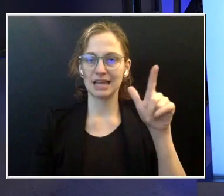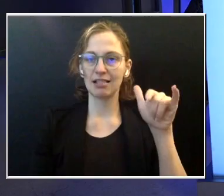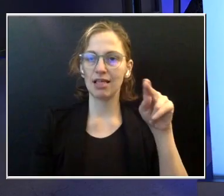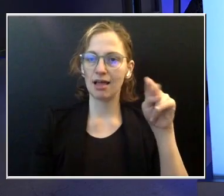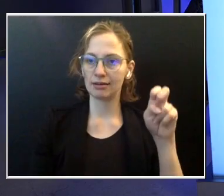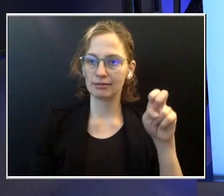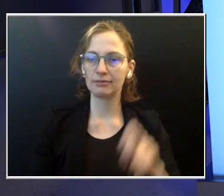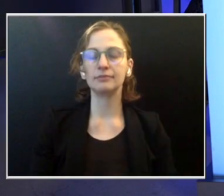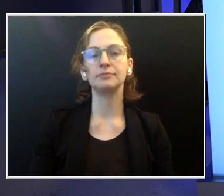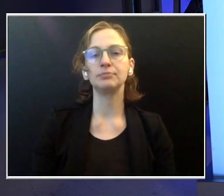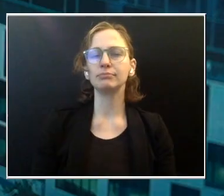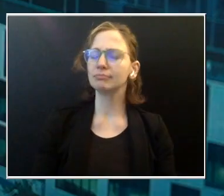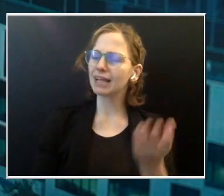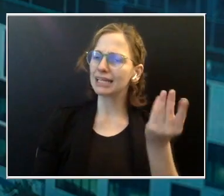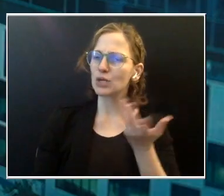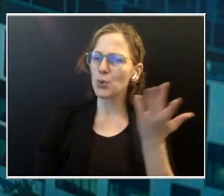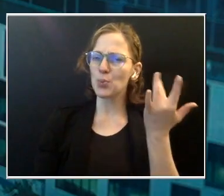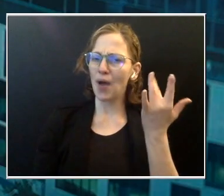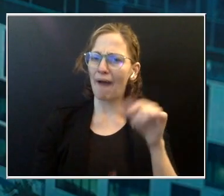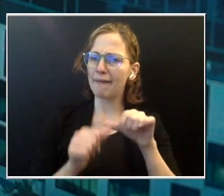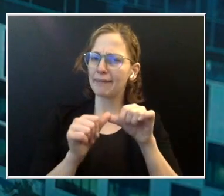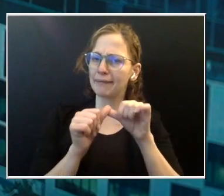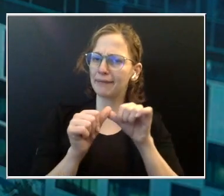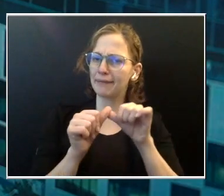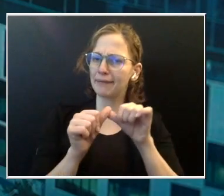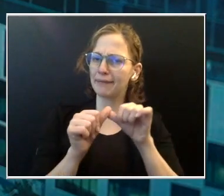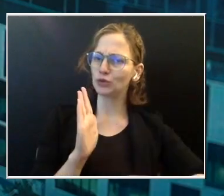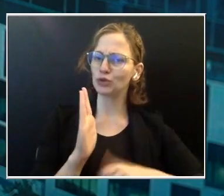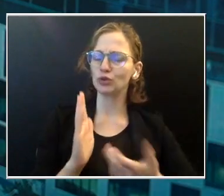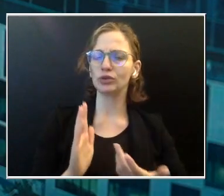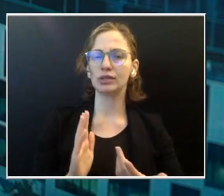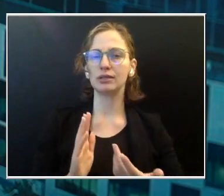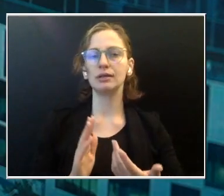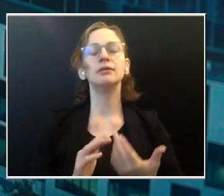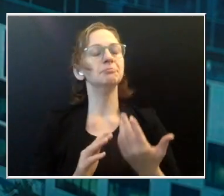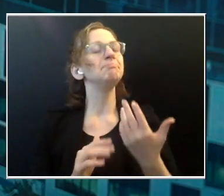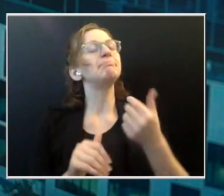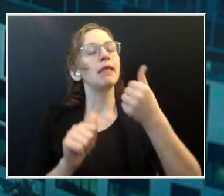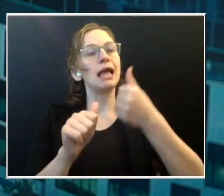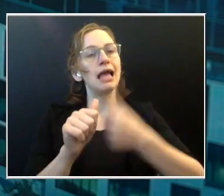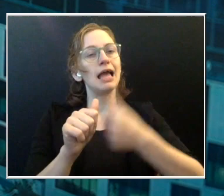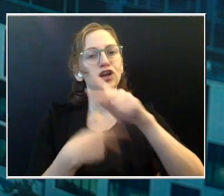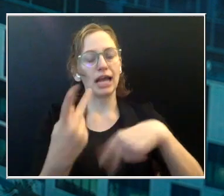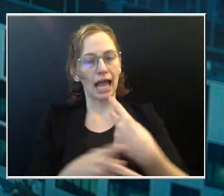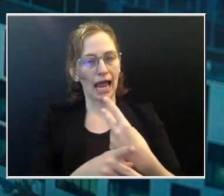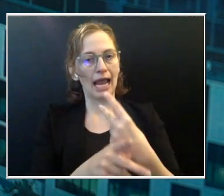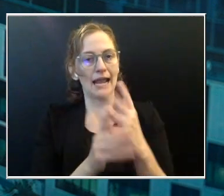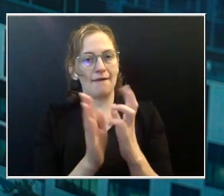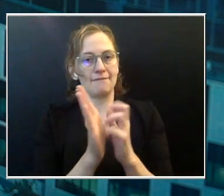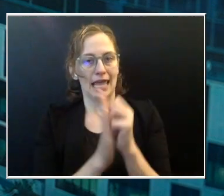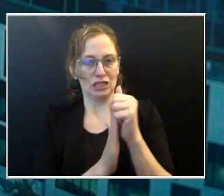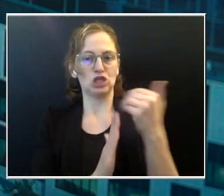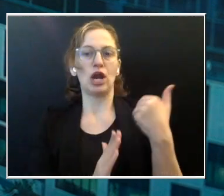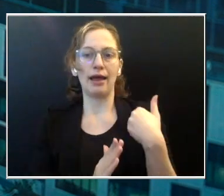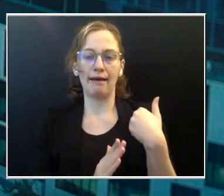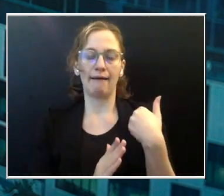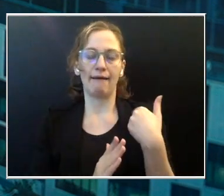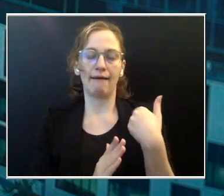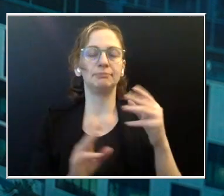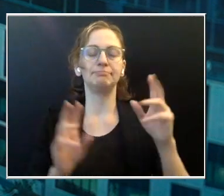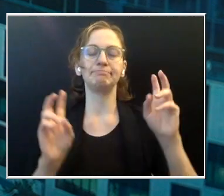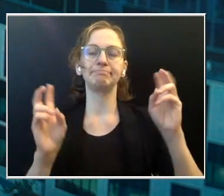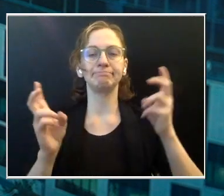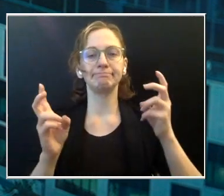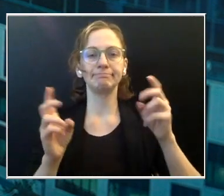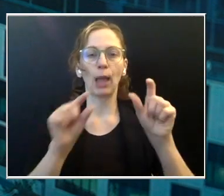Sure. Every type of cancer has different margin widths that are optimum or ideal, meaning different rim of